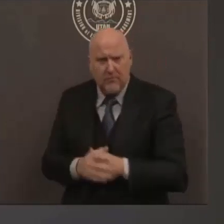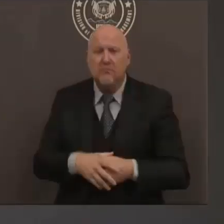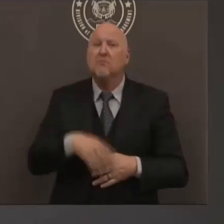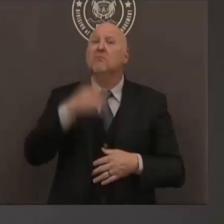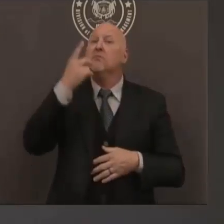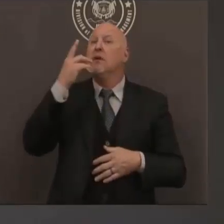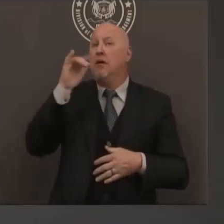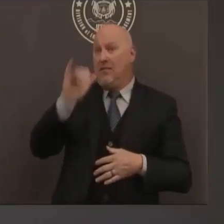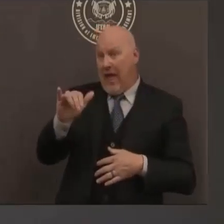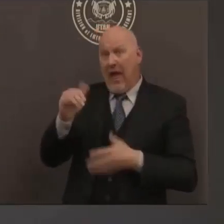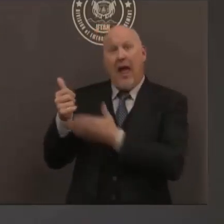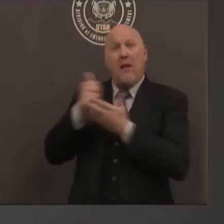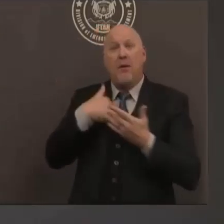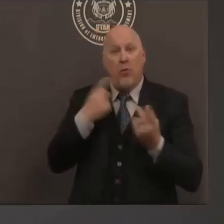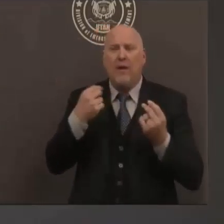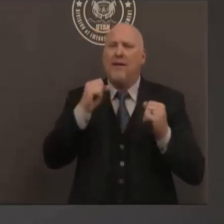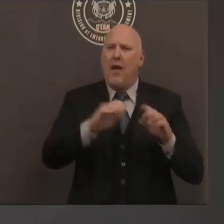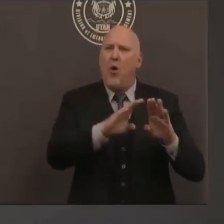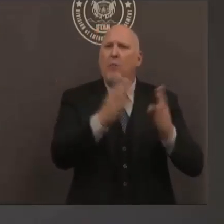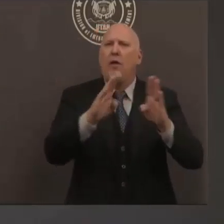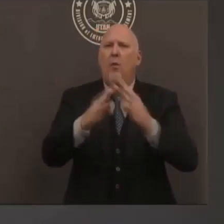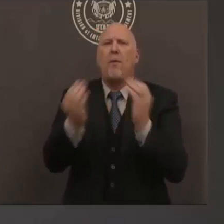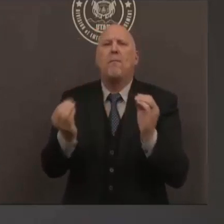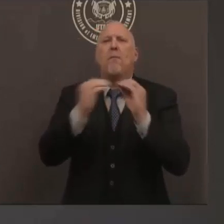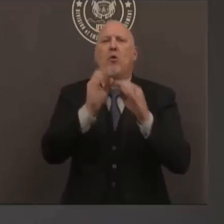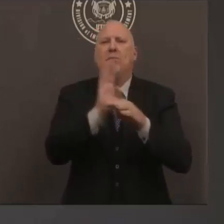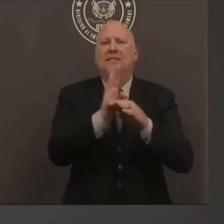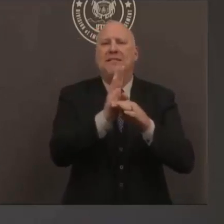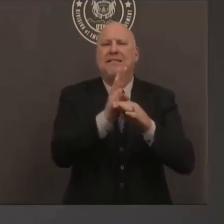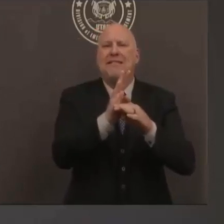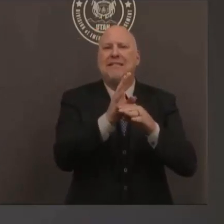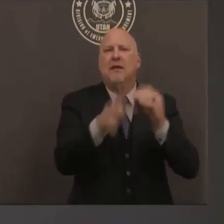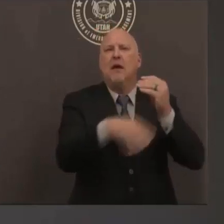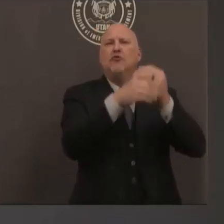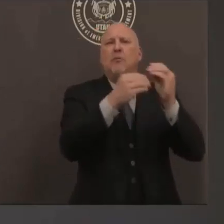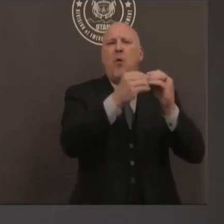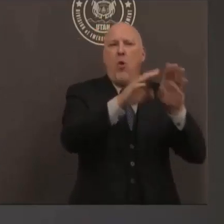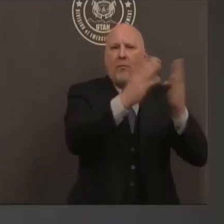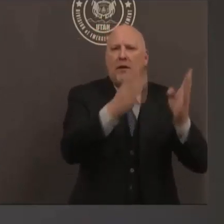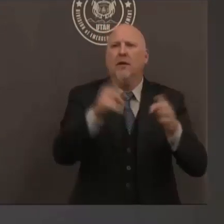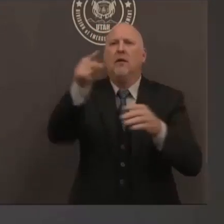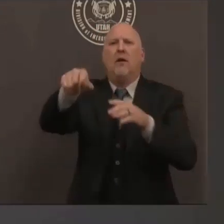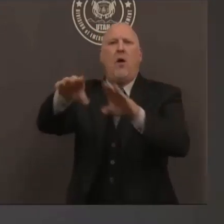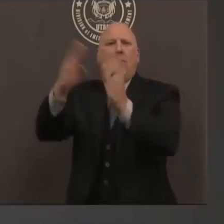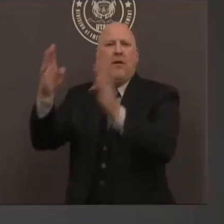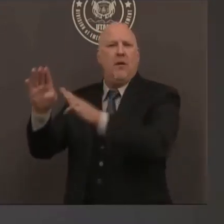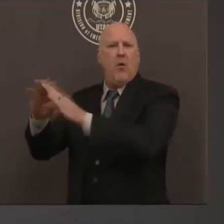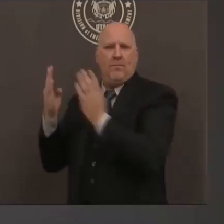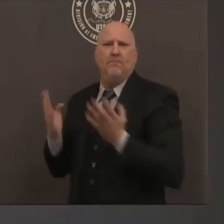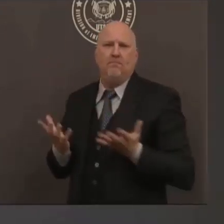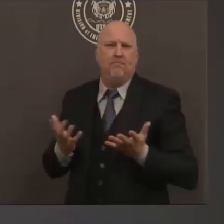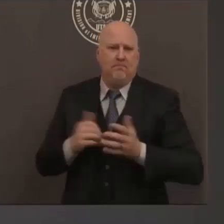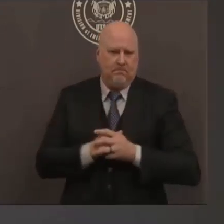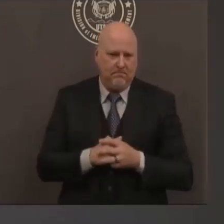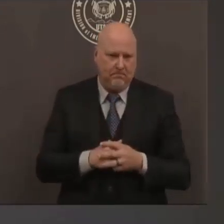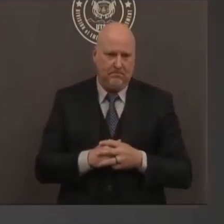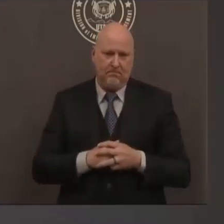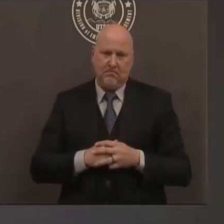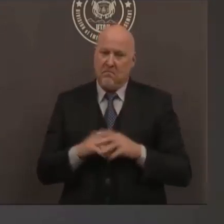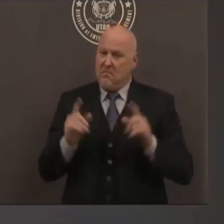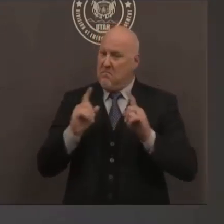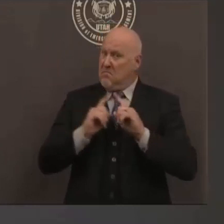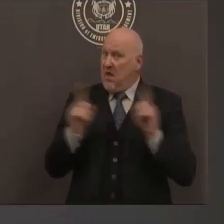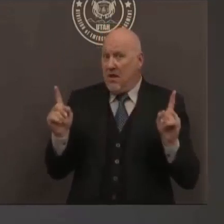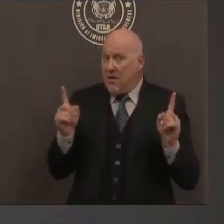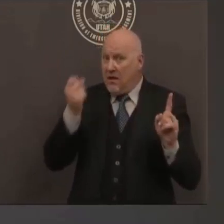that maintaining this trend, maintaining this trajectory is really the responsibility of all of us. We can control our destiny here by